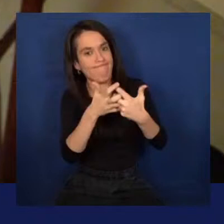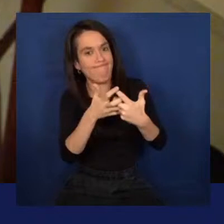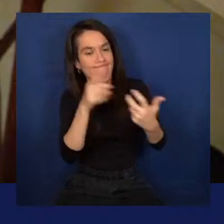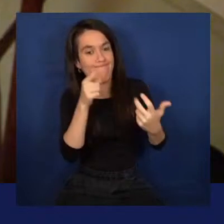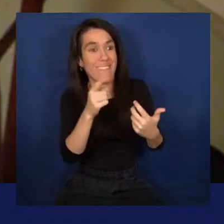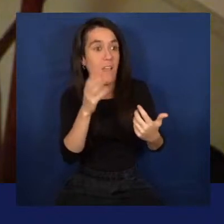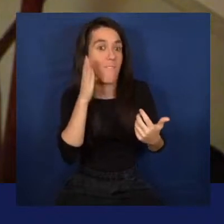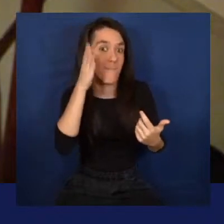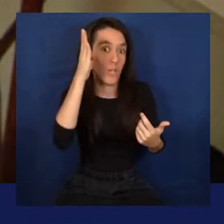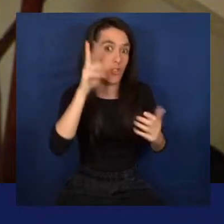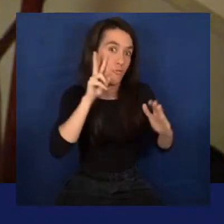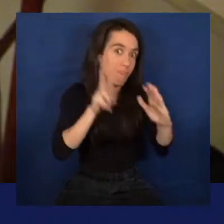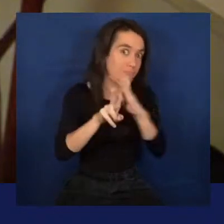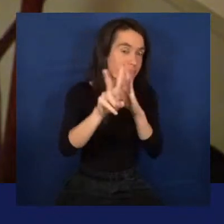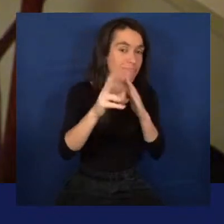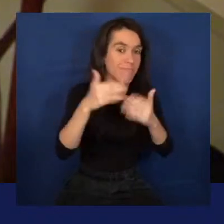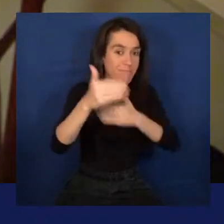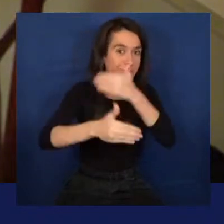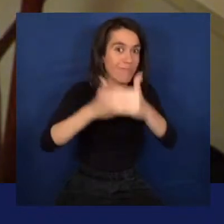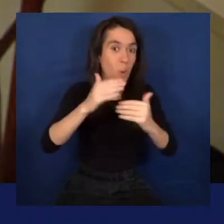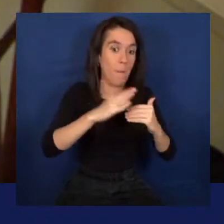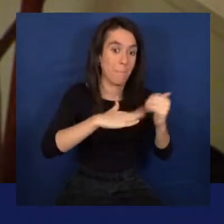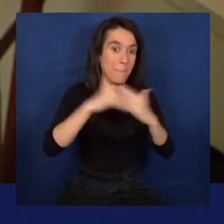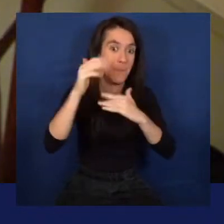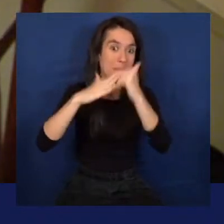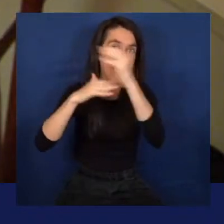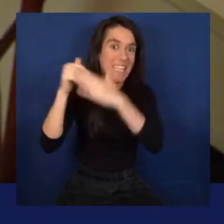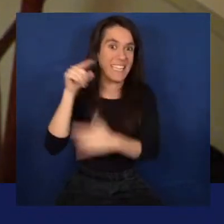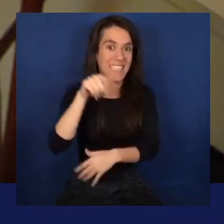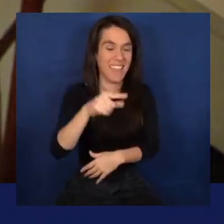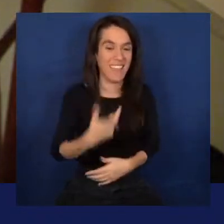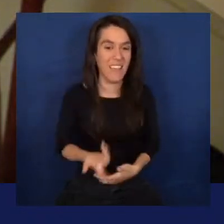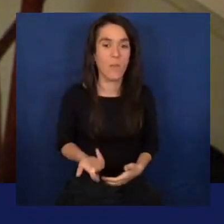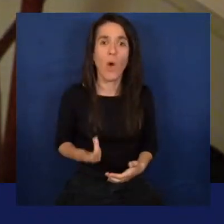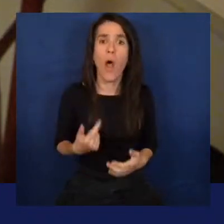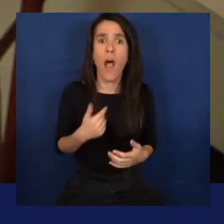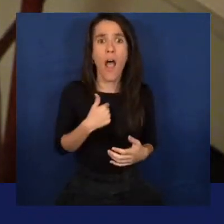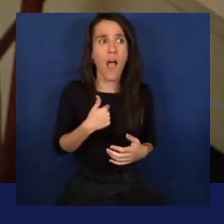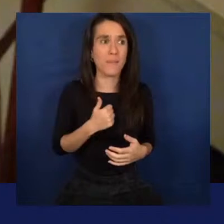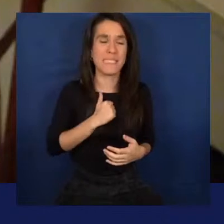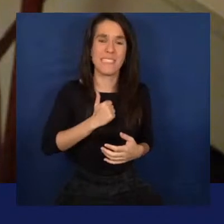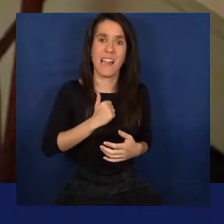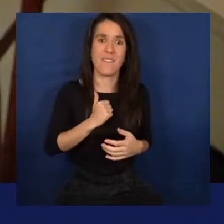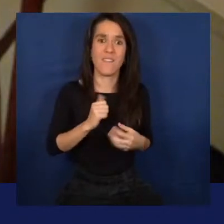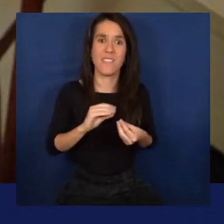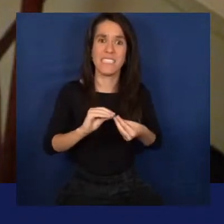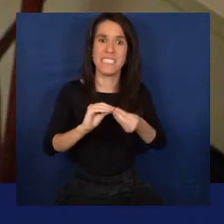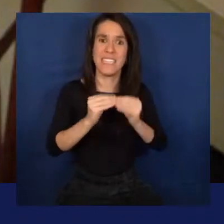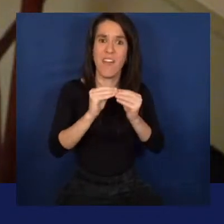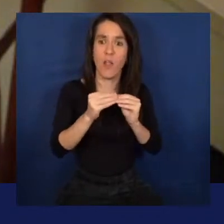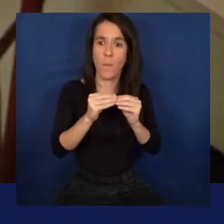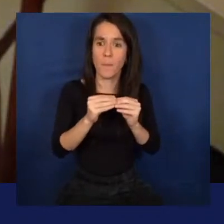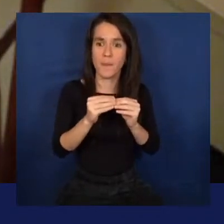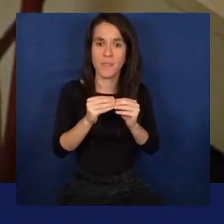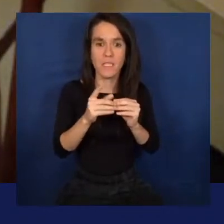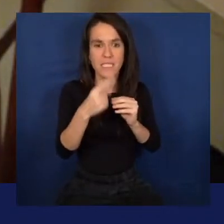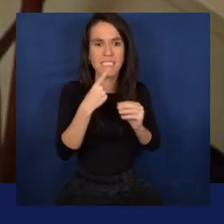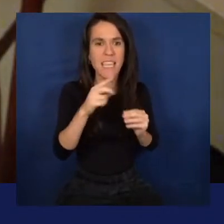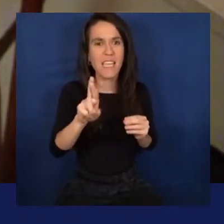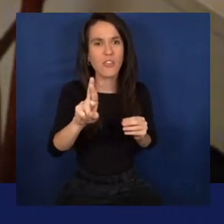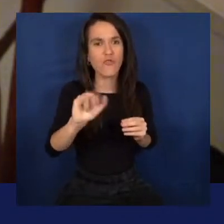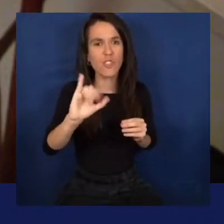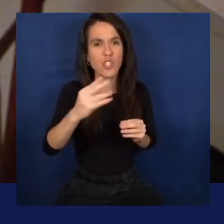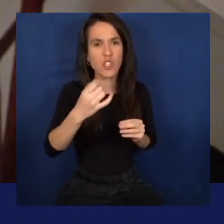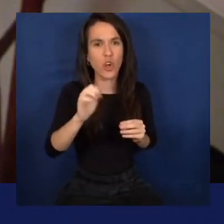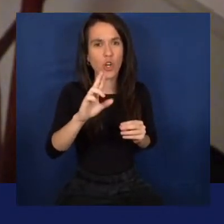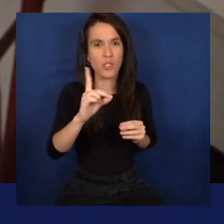will build upon that. But you have to be aware of that. As a developer, I think, you mentioned it, Richard, I think you always have to take your